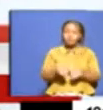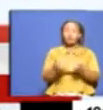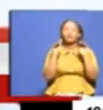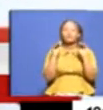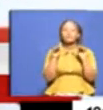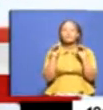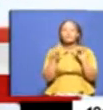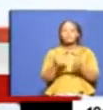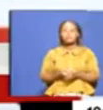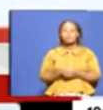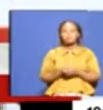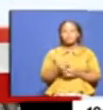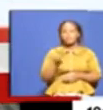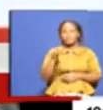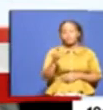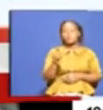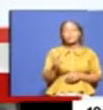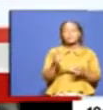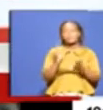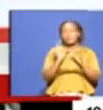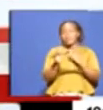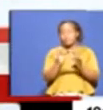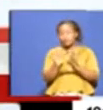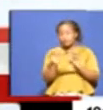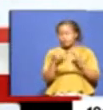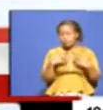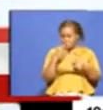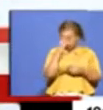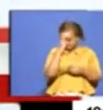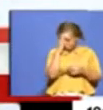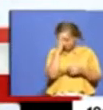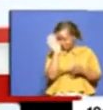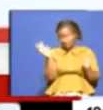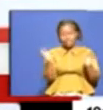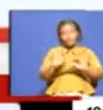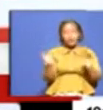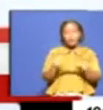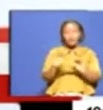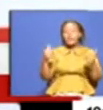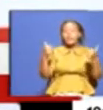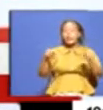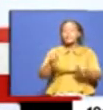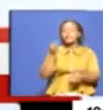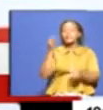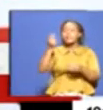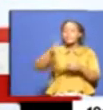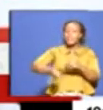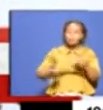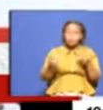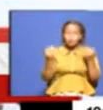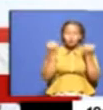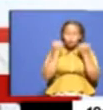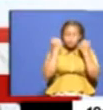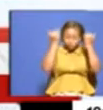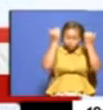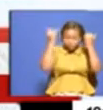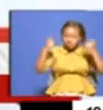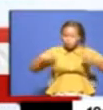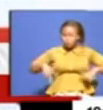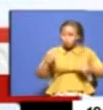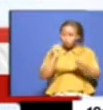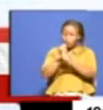that should remove any doubt to those who think there's a judgment of the court that will allow them to work until the last